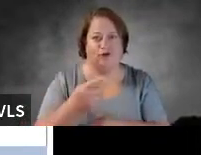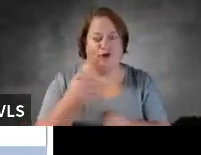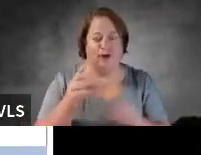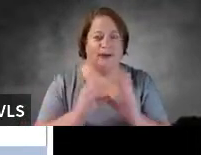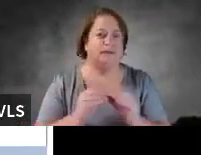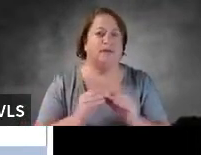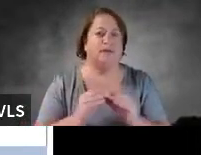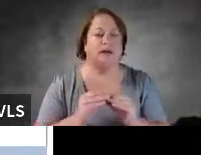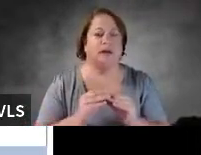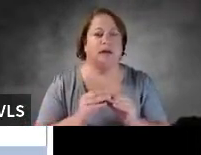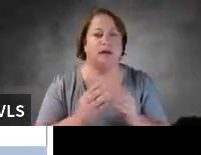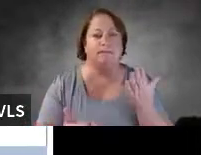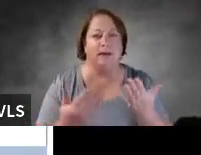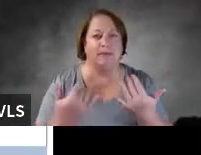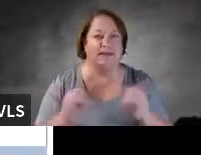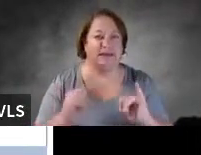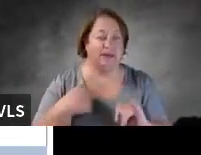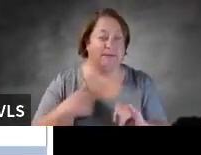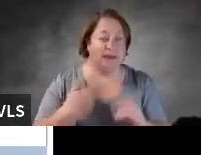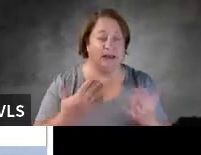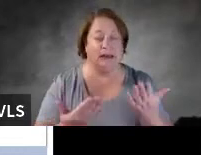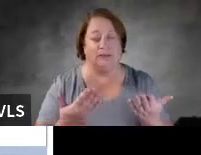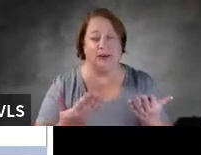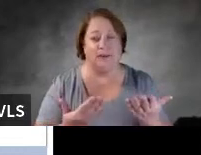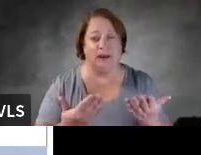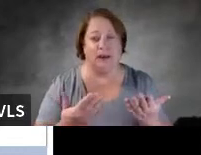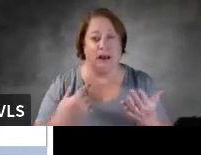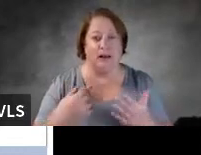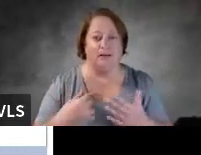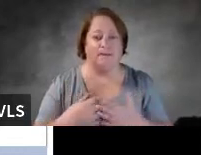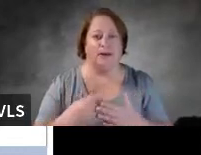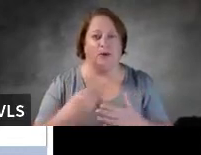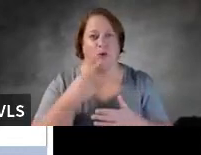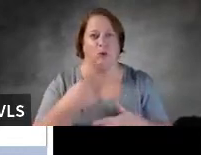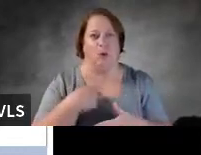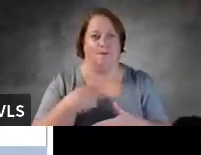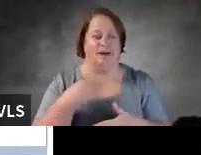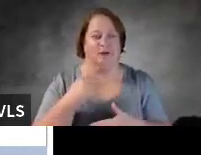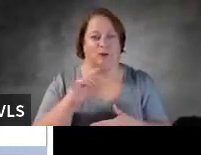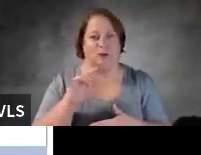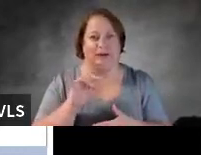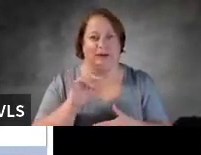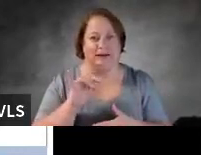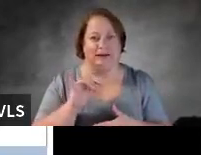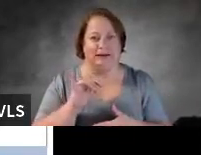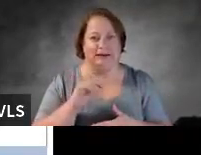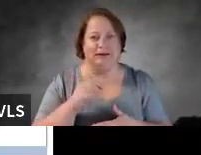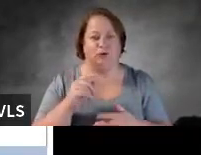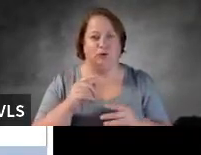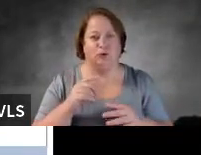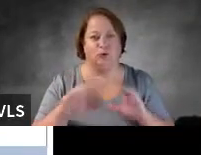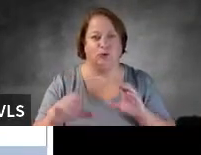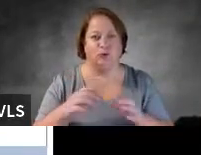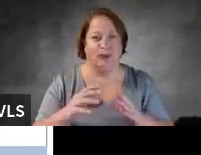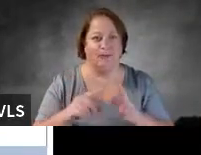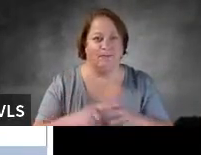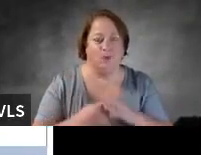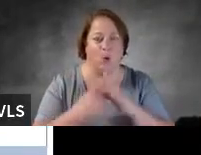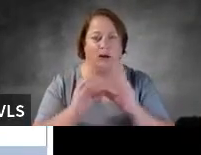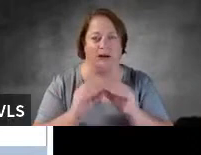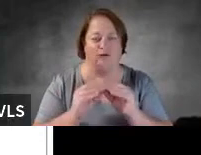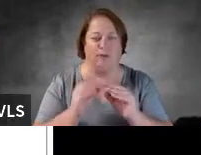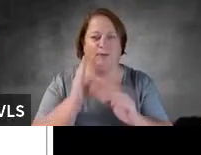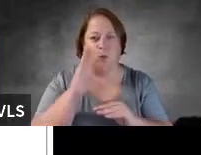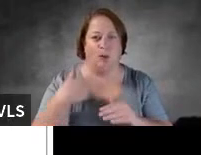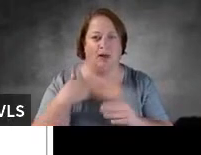meeting. It may still be me. I might be voluntold to come and give the orientation, but we will